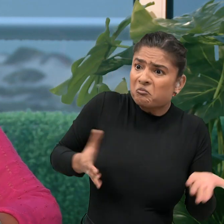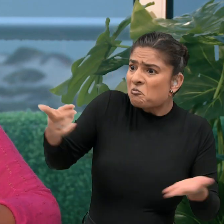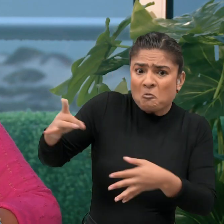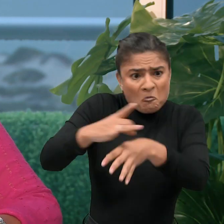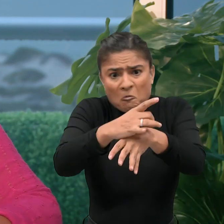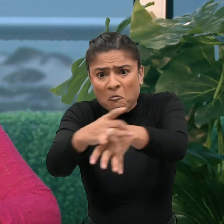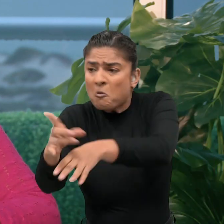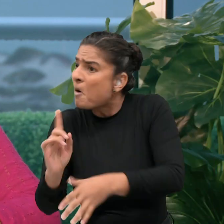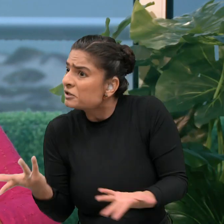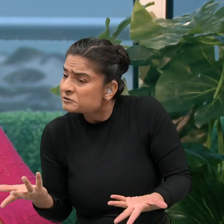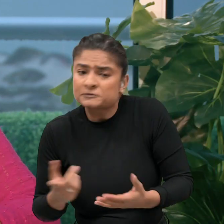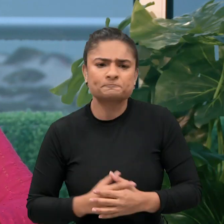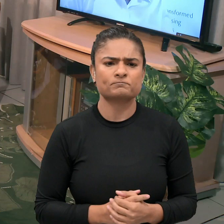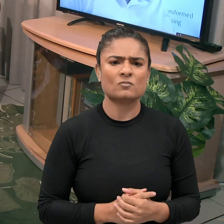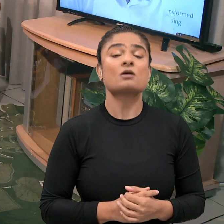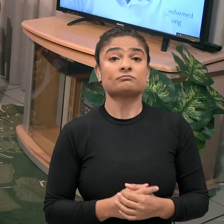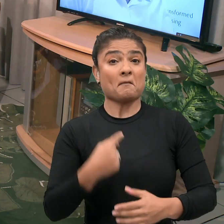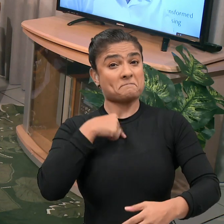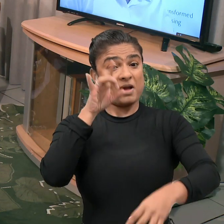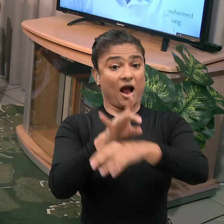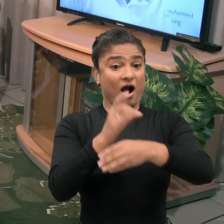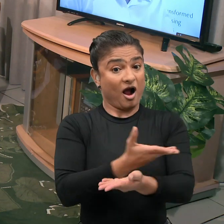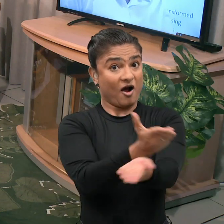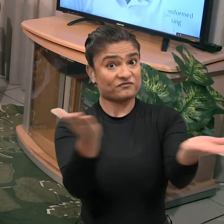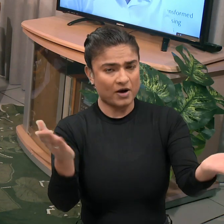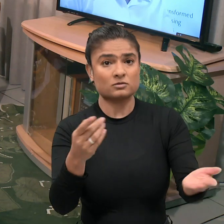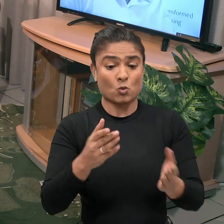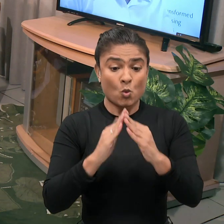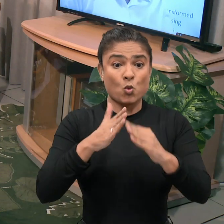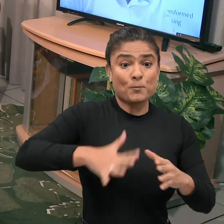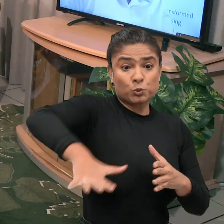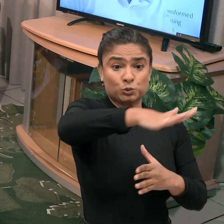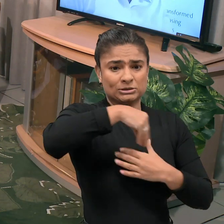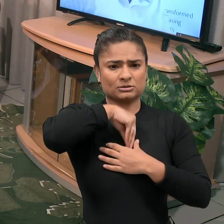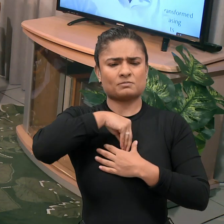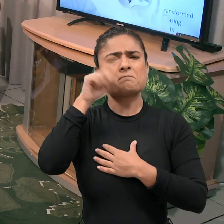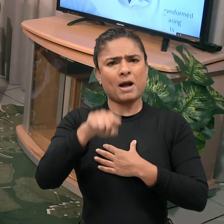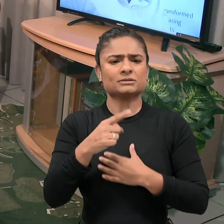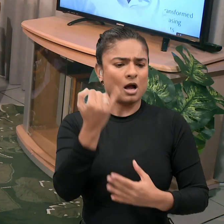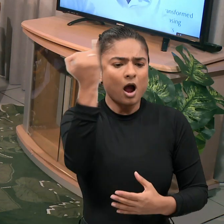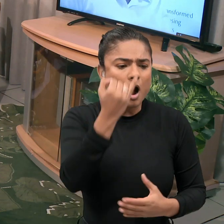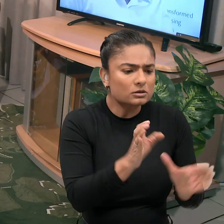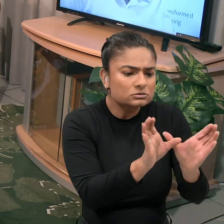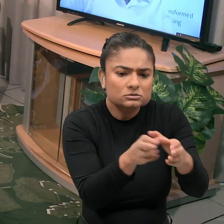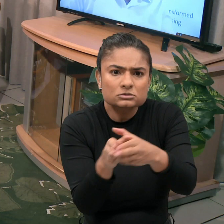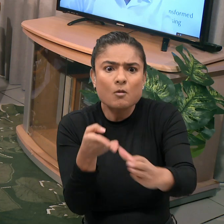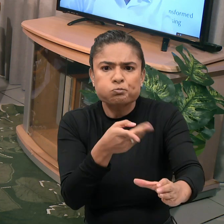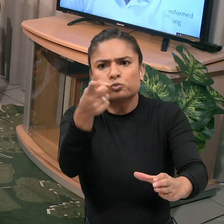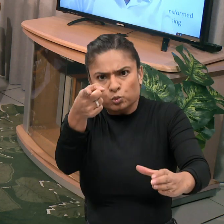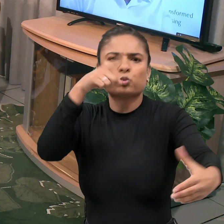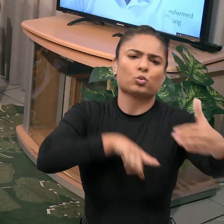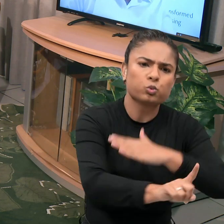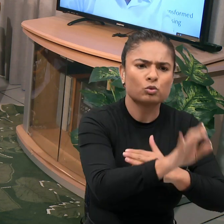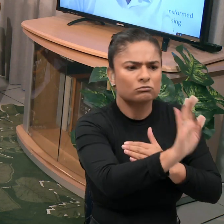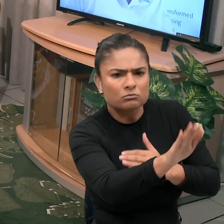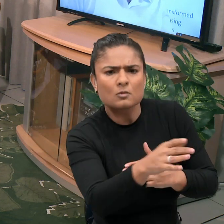standard where they could make a living from it? The advice that I can give is that within their communities, they do need to identify an